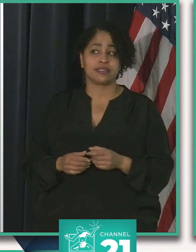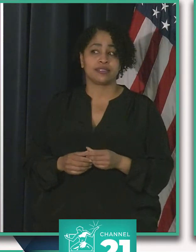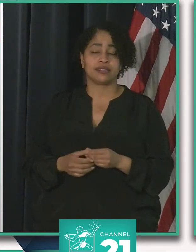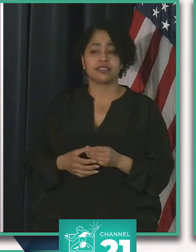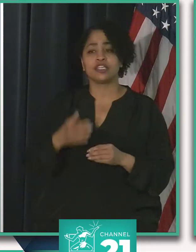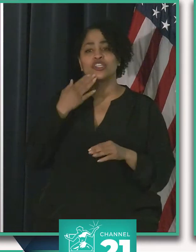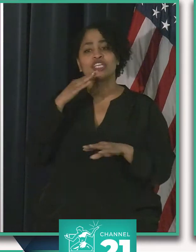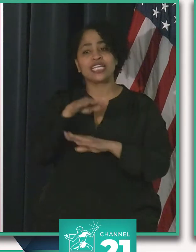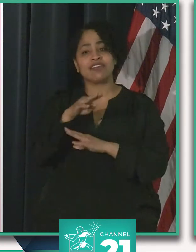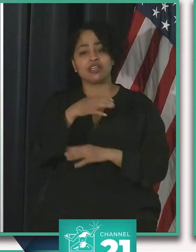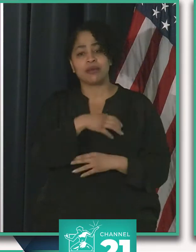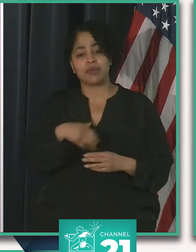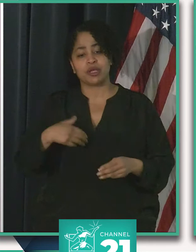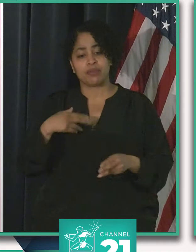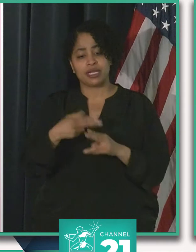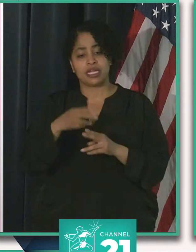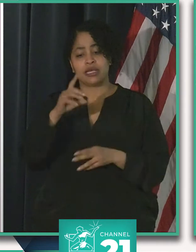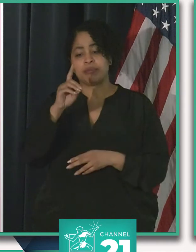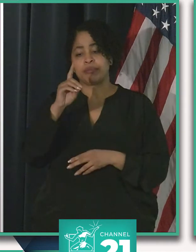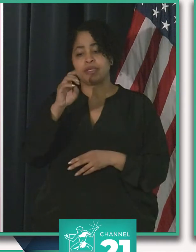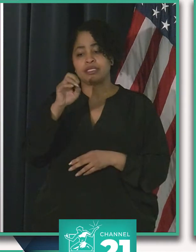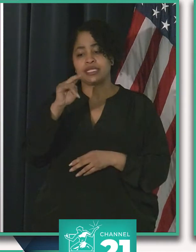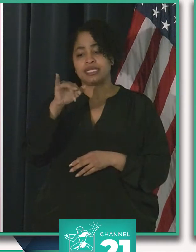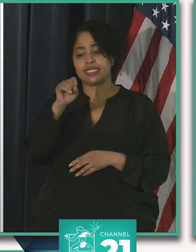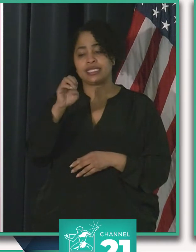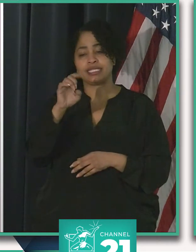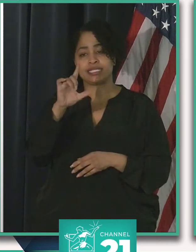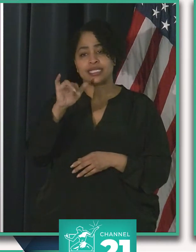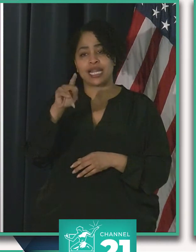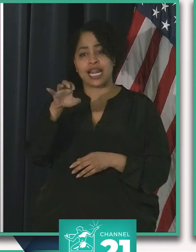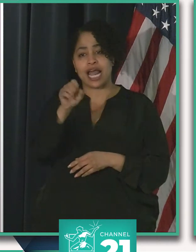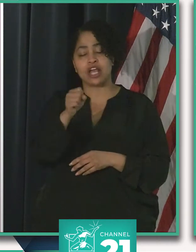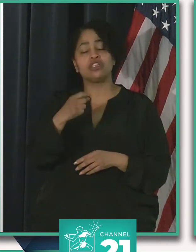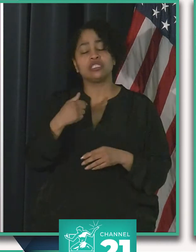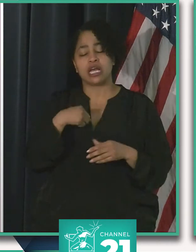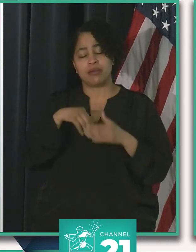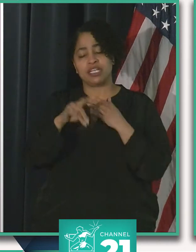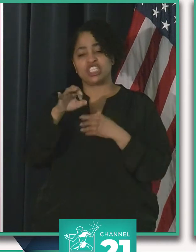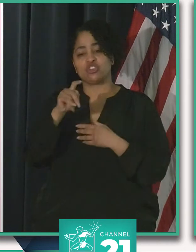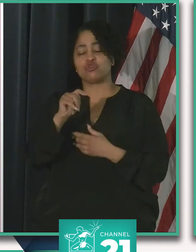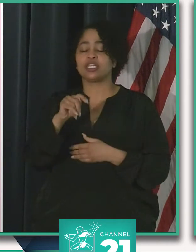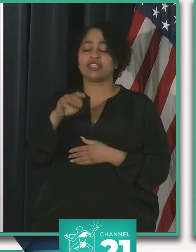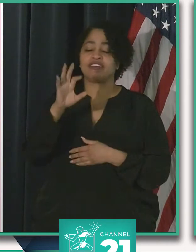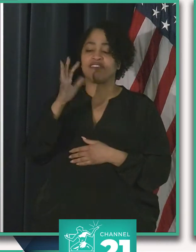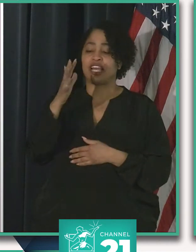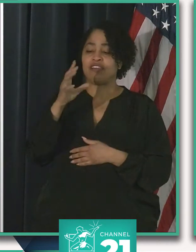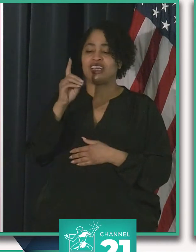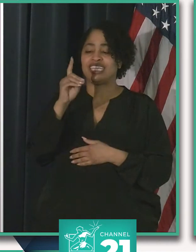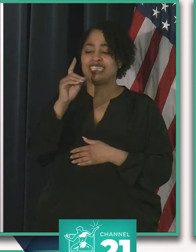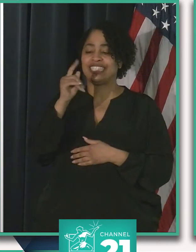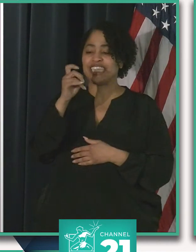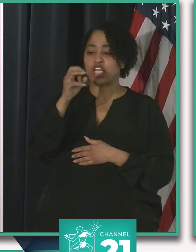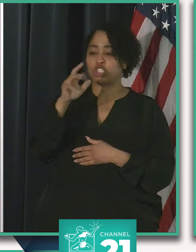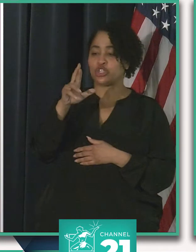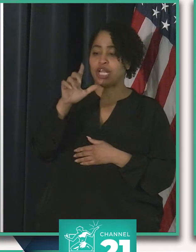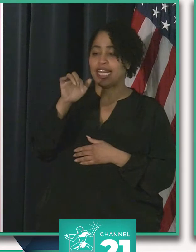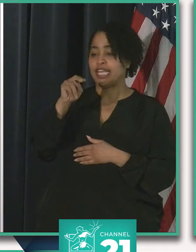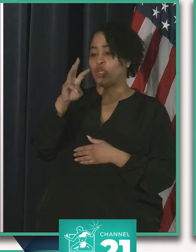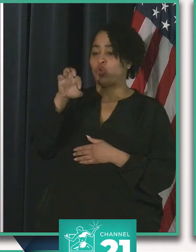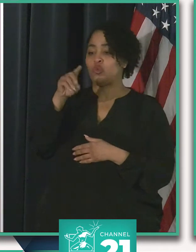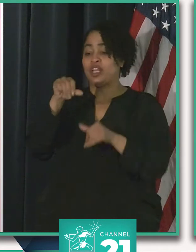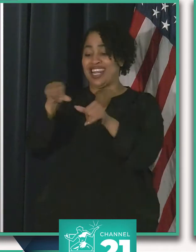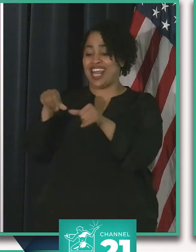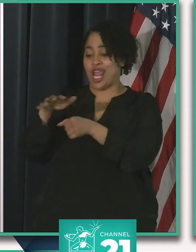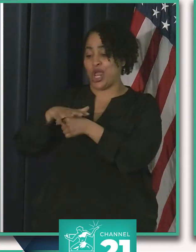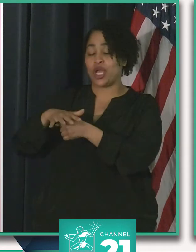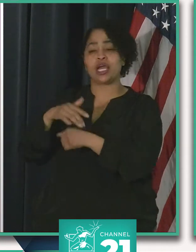Good evening, Mayor. My name is Denise Lyles. I'm in District 5, the Dexter Linwood area. I don't